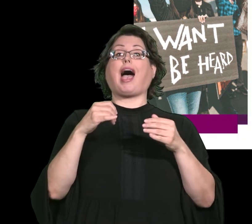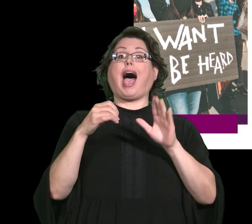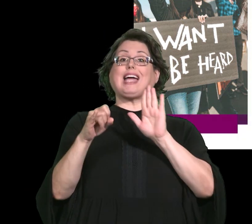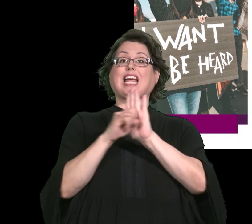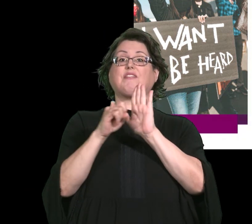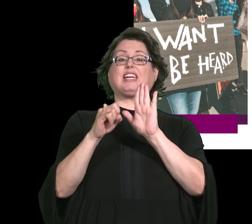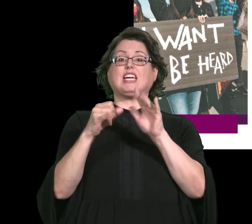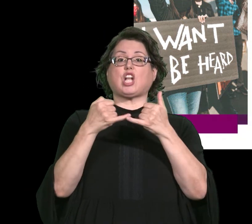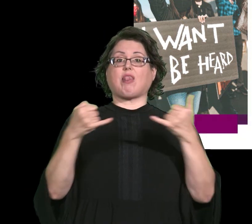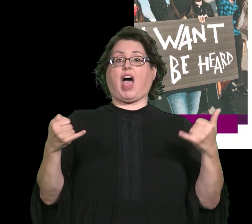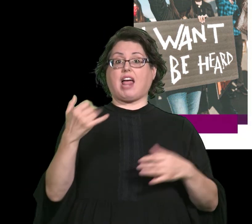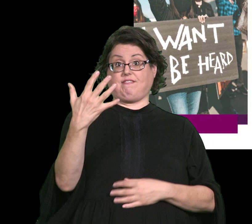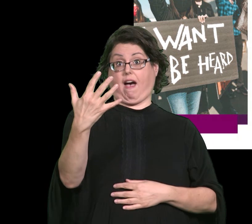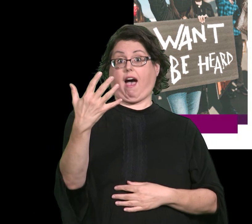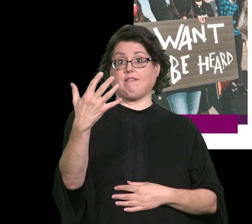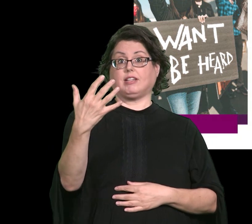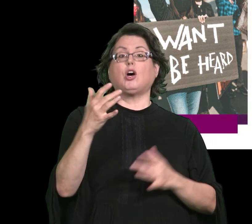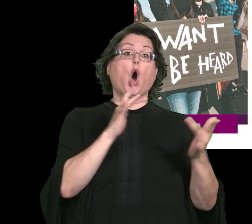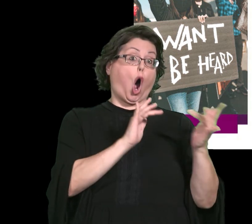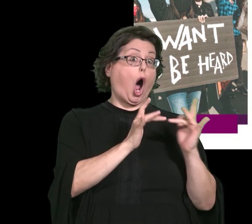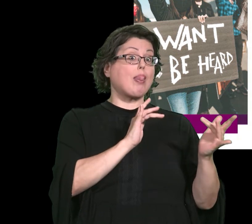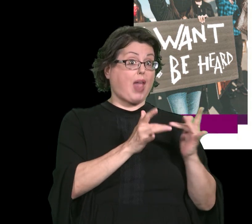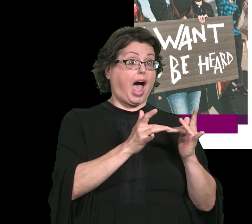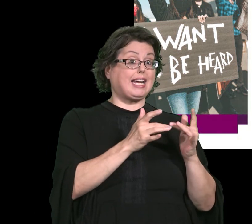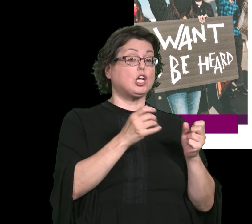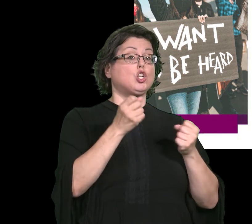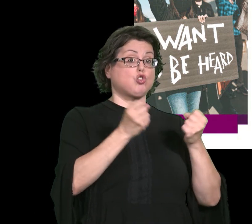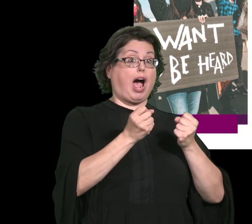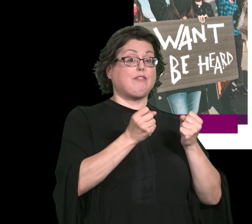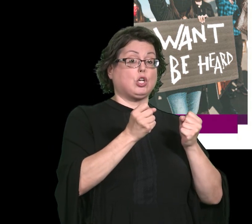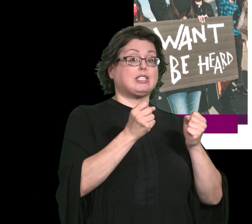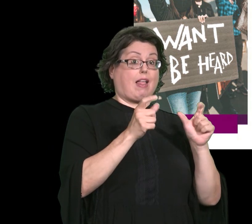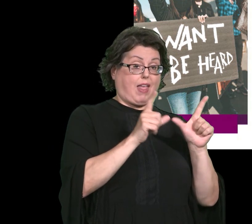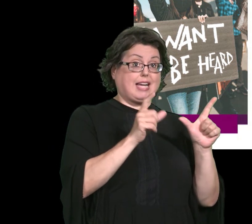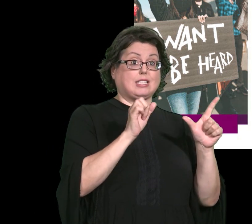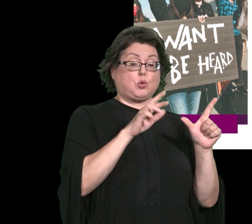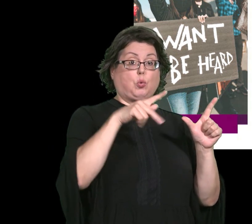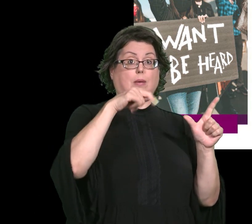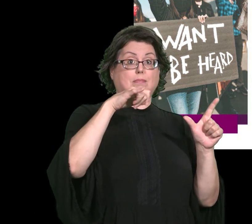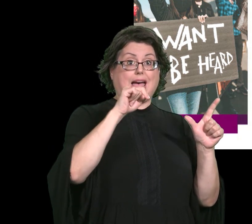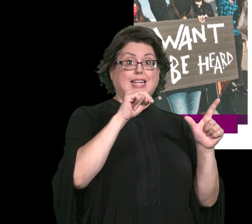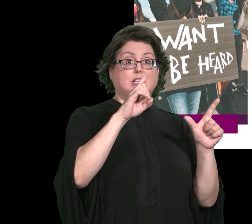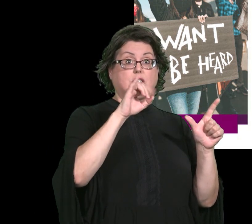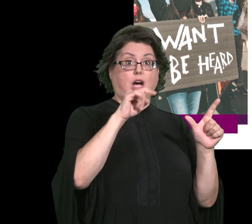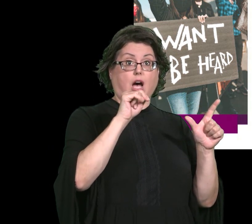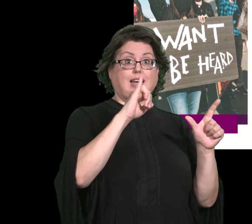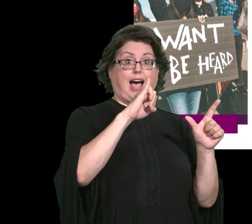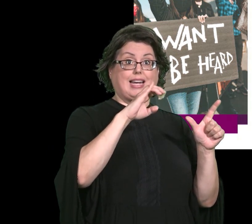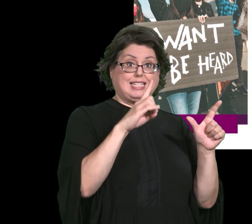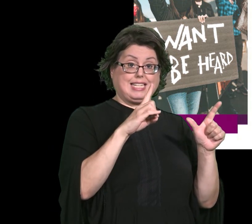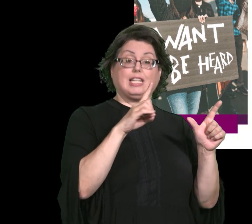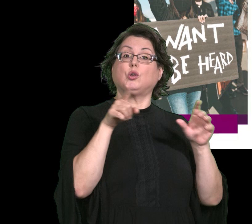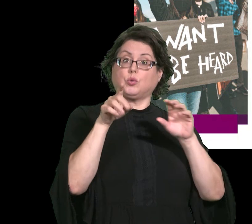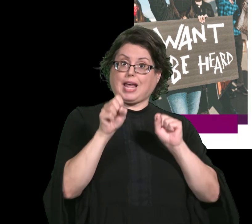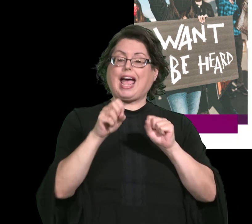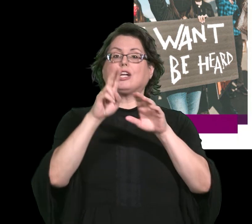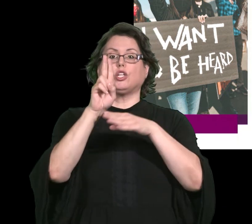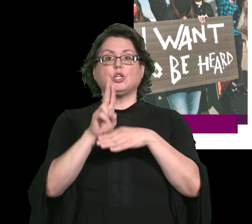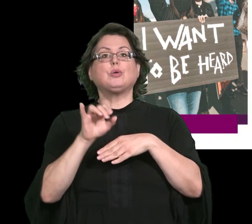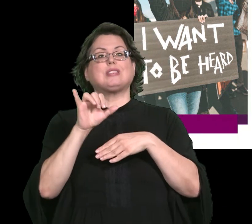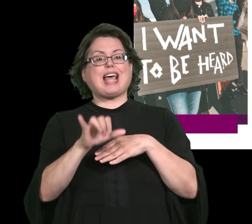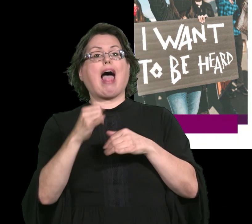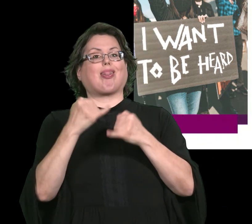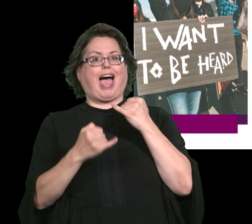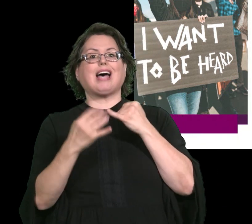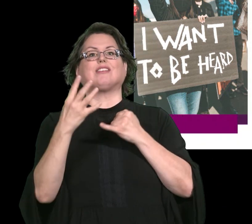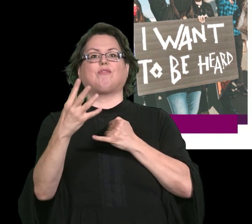Identification, line 5. Online, driver's license or pen.id. Otherwise, you may use the last 4 digits of